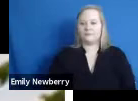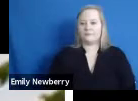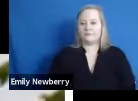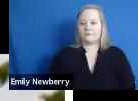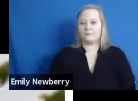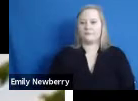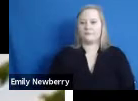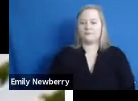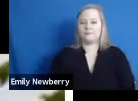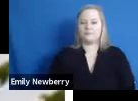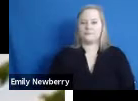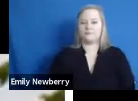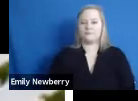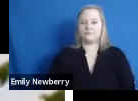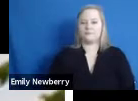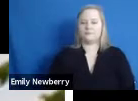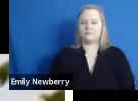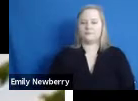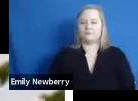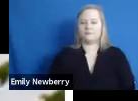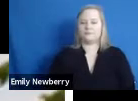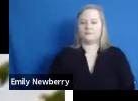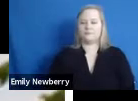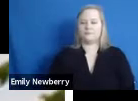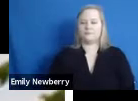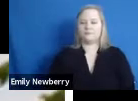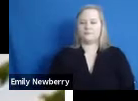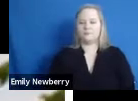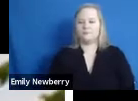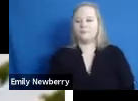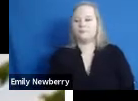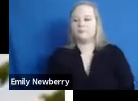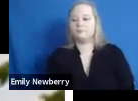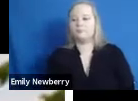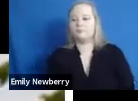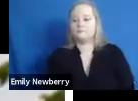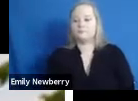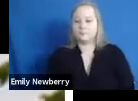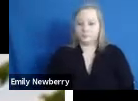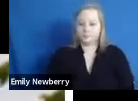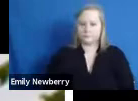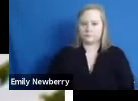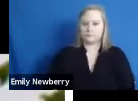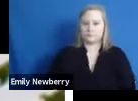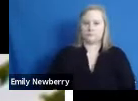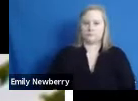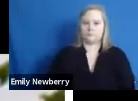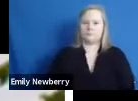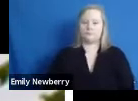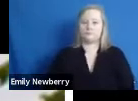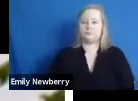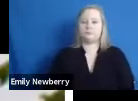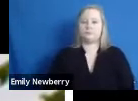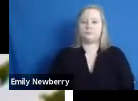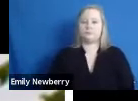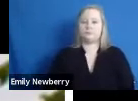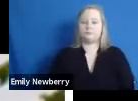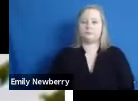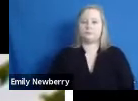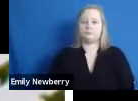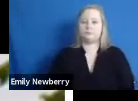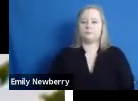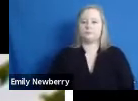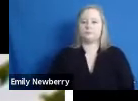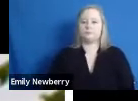been using a lot of the XRF to go and rapidly screen, and we're starting to expand that work